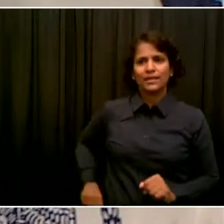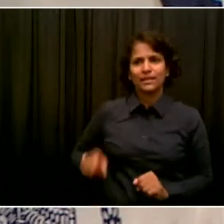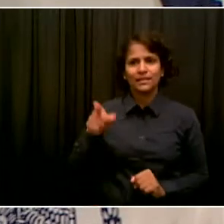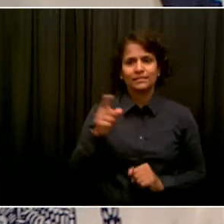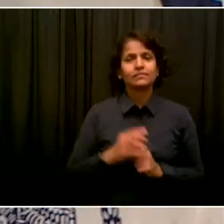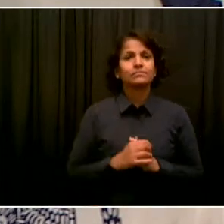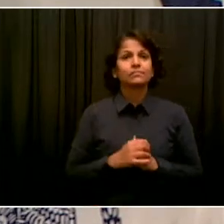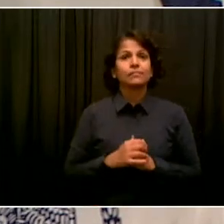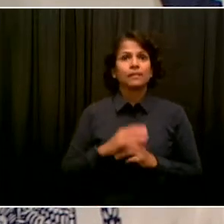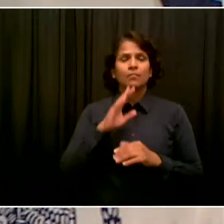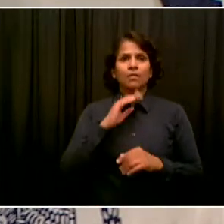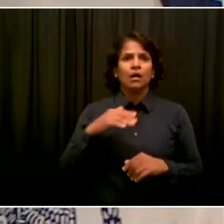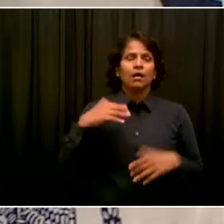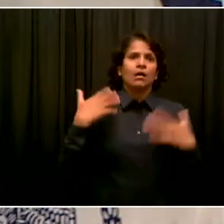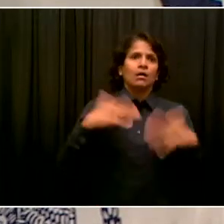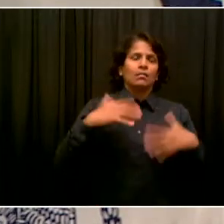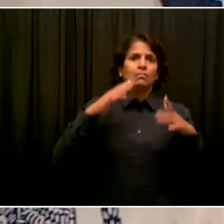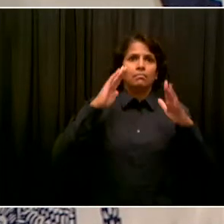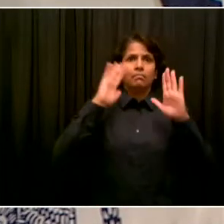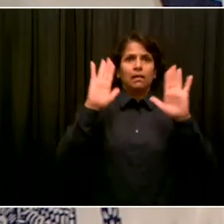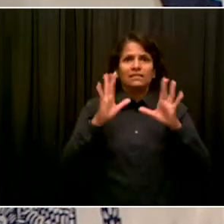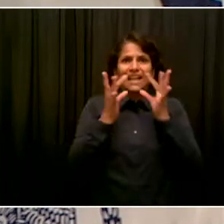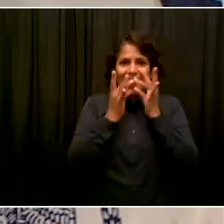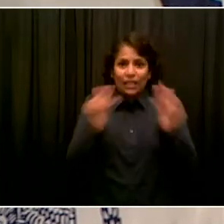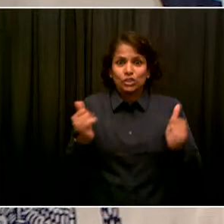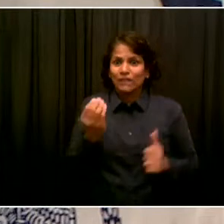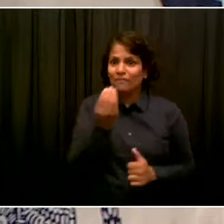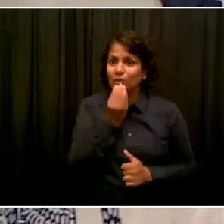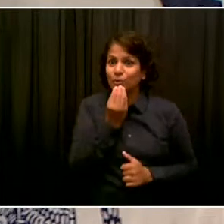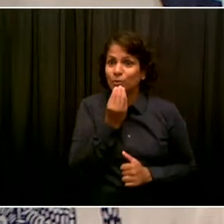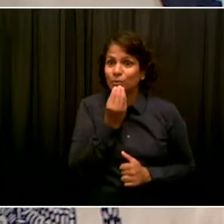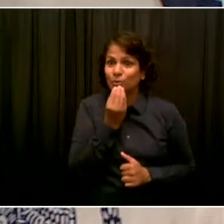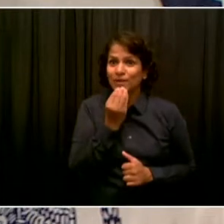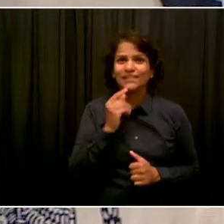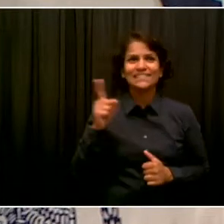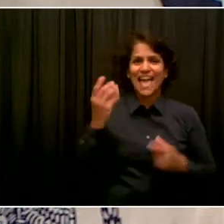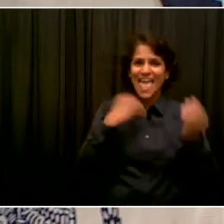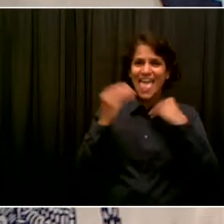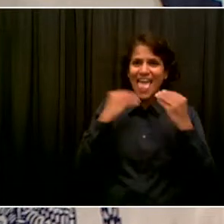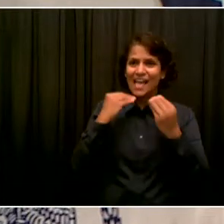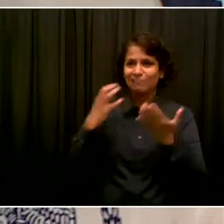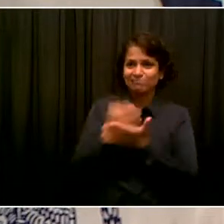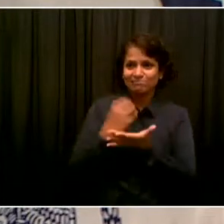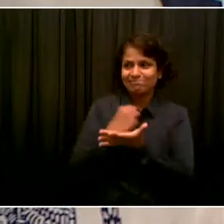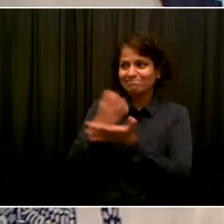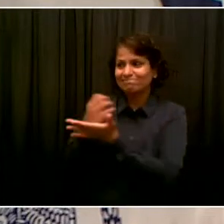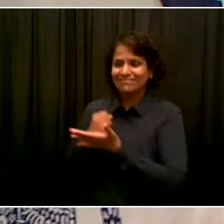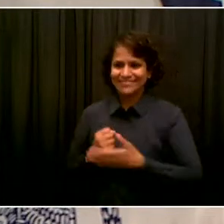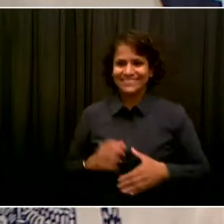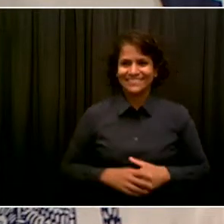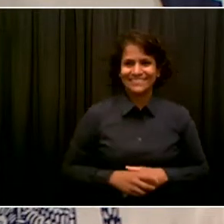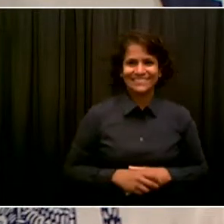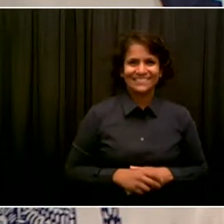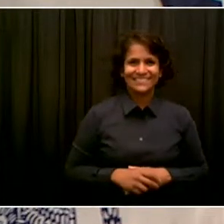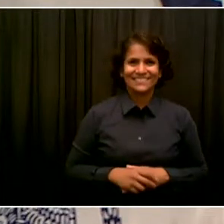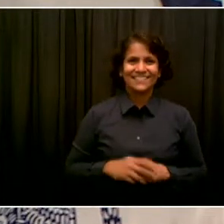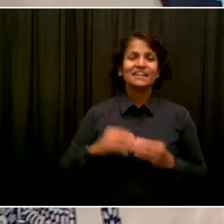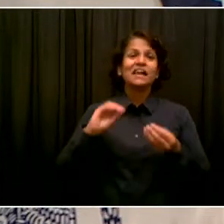Queens. I'm going to try and eat as much of it as possible. Okay, let's go to our indicators. So number one,